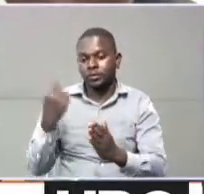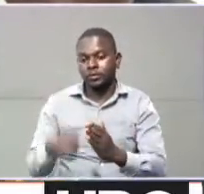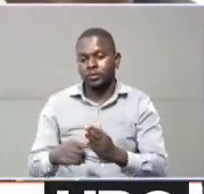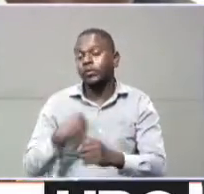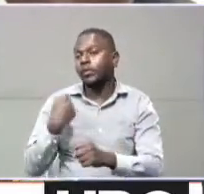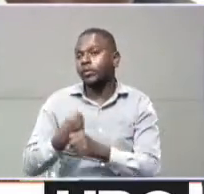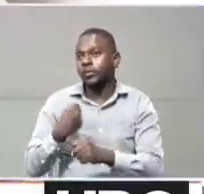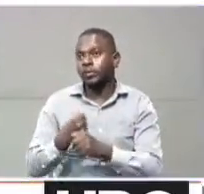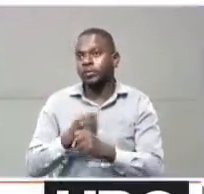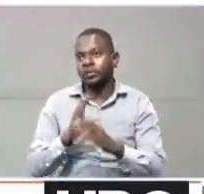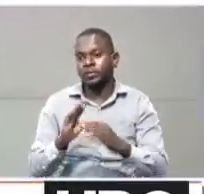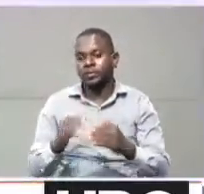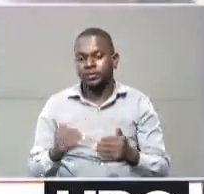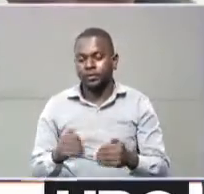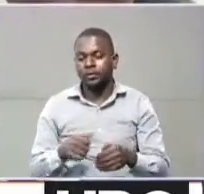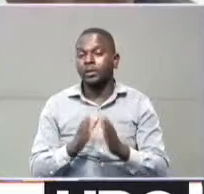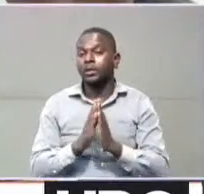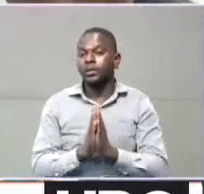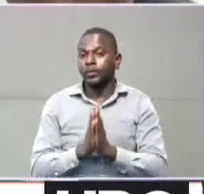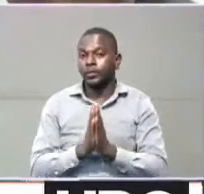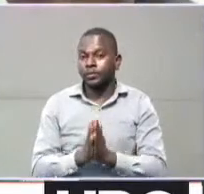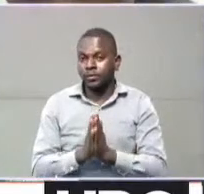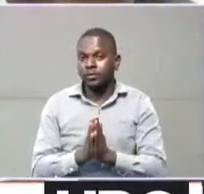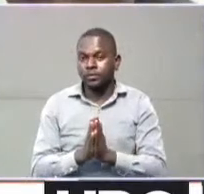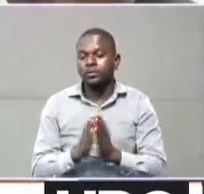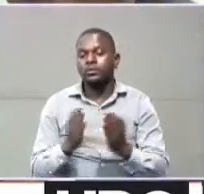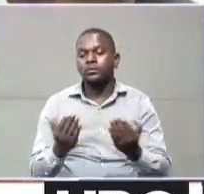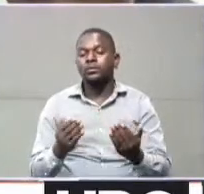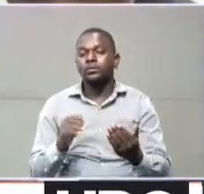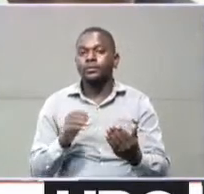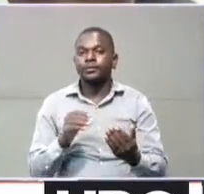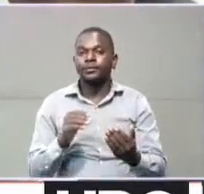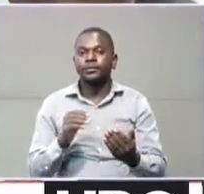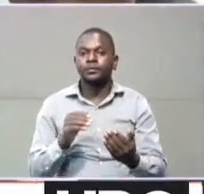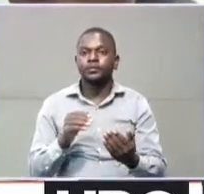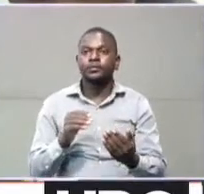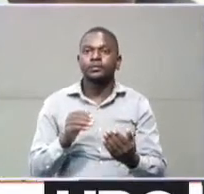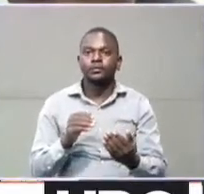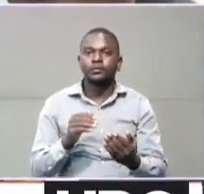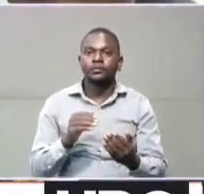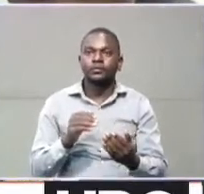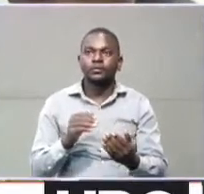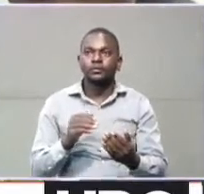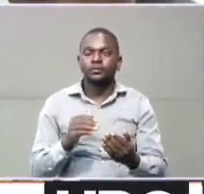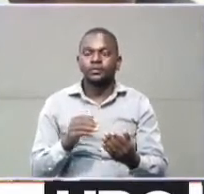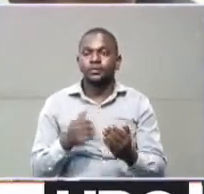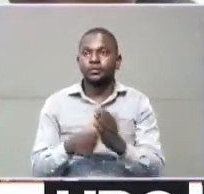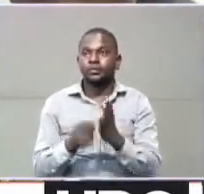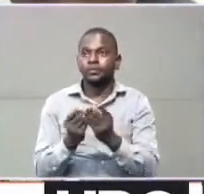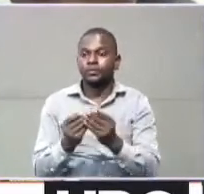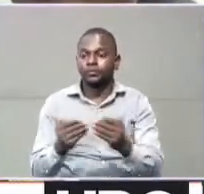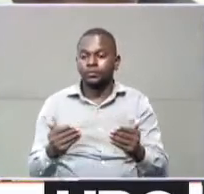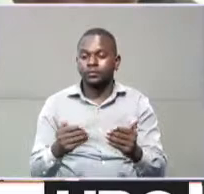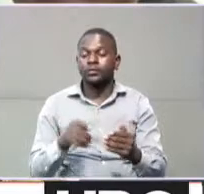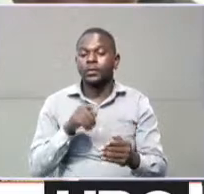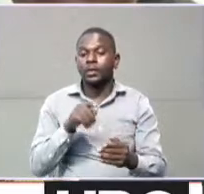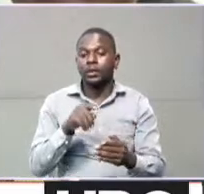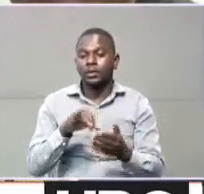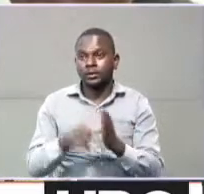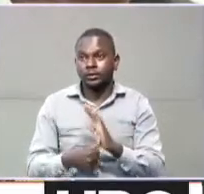undertake i i pray that that we we address that issue